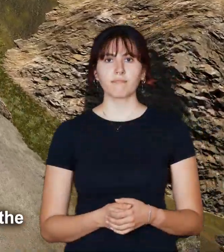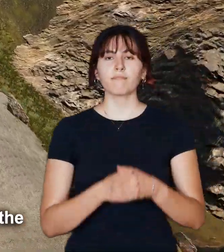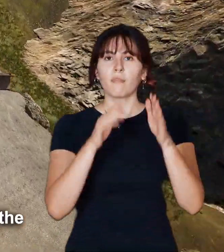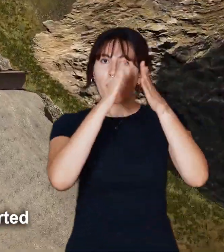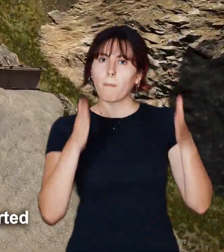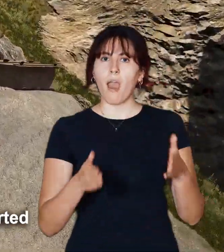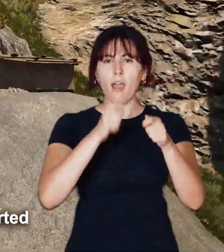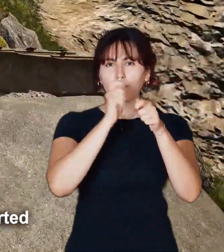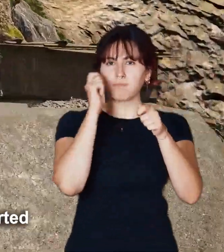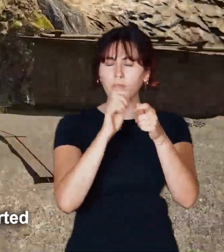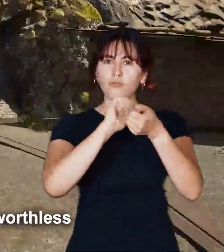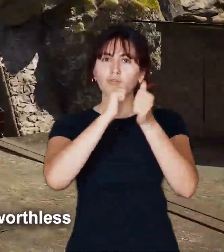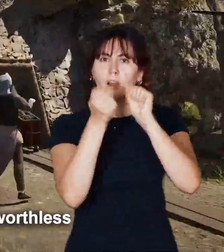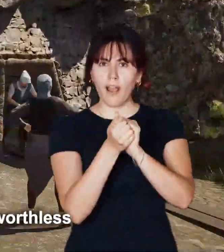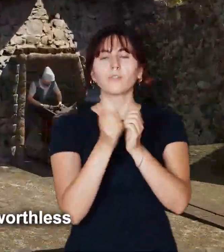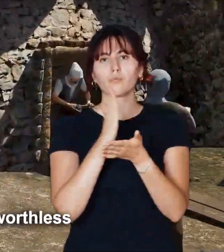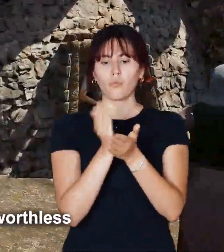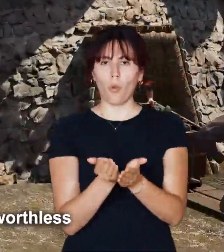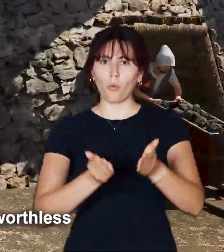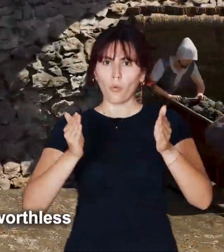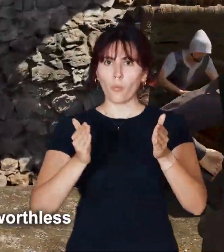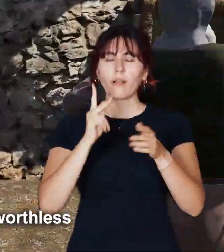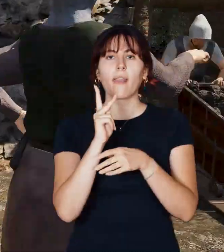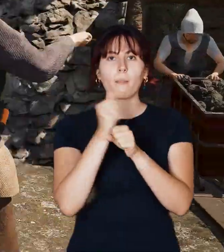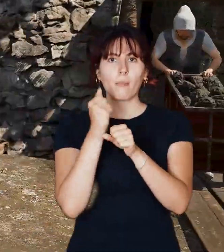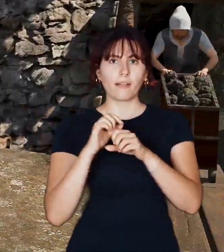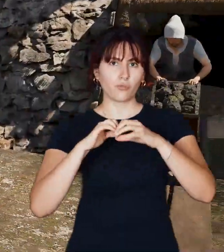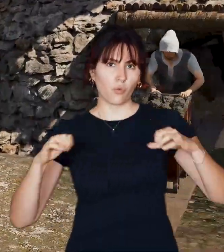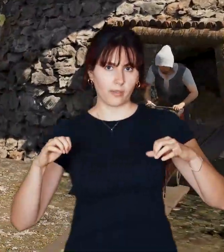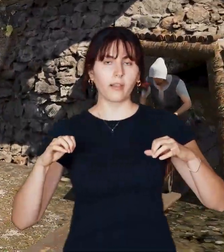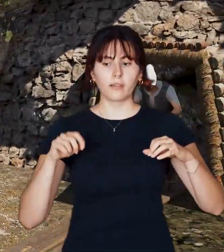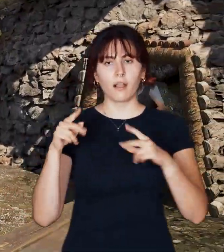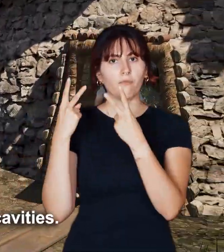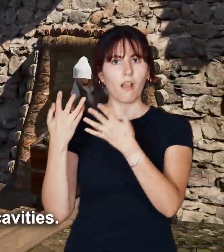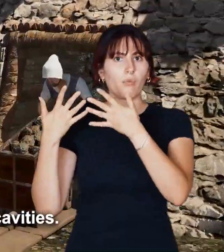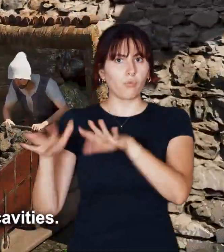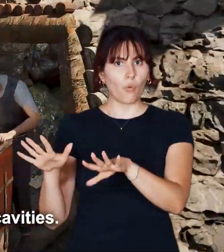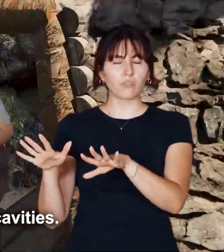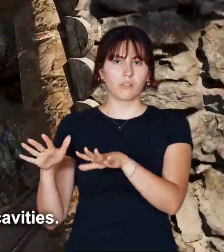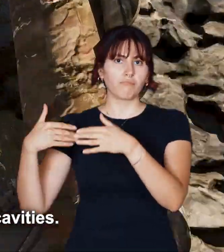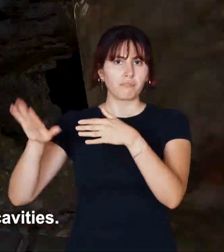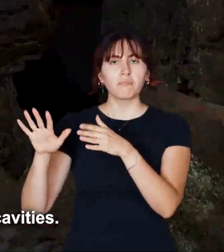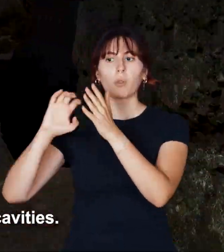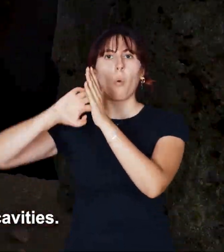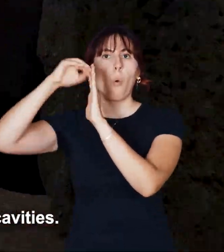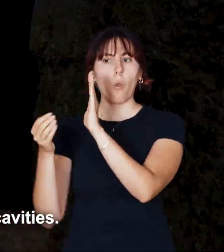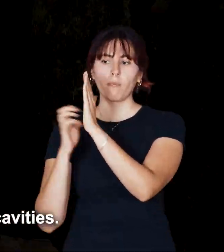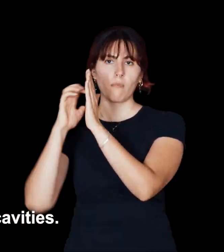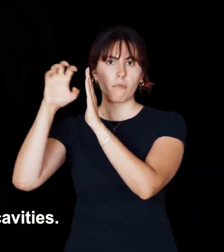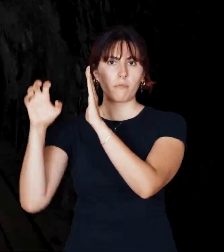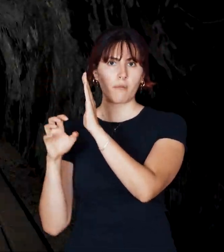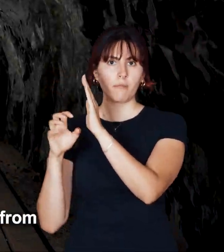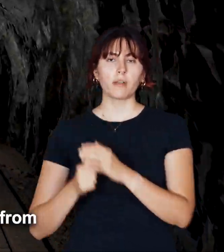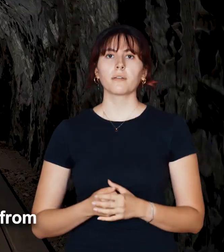The rock extracted from the mountain was already sorted by the miners in the pits, and worthless waste rock that did not contain ore was filled into unused